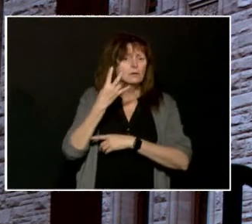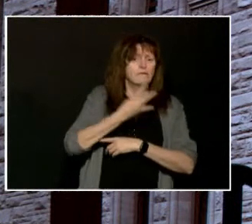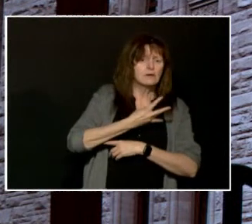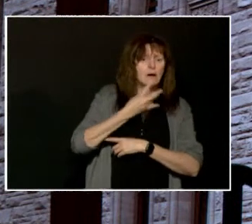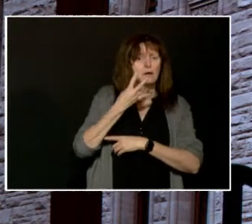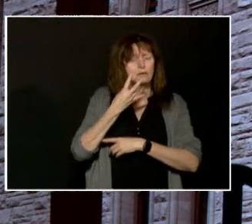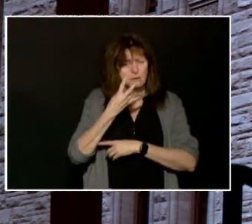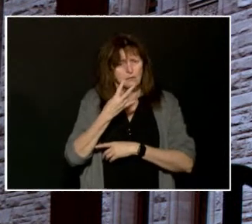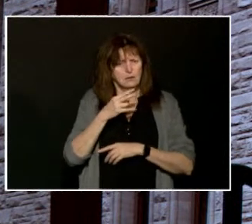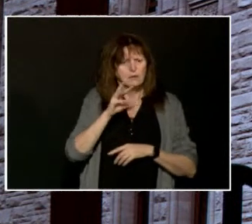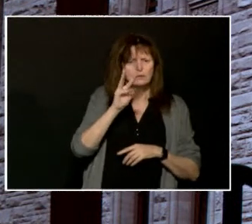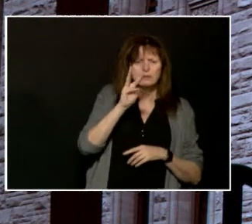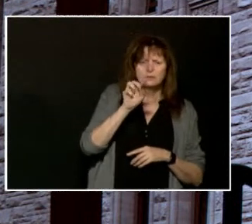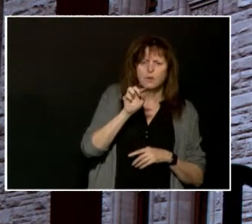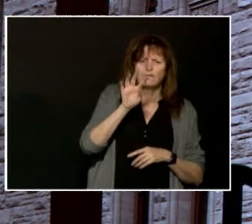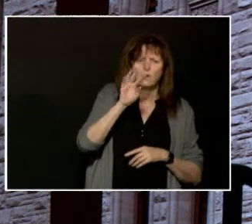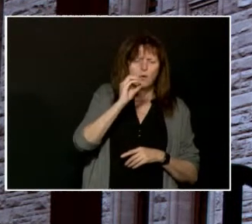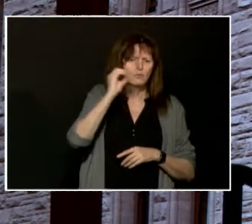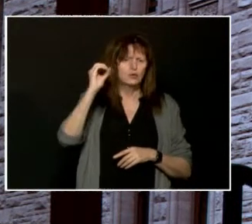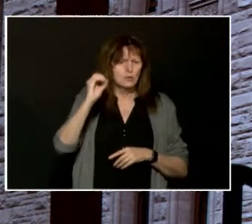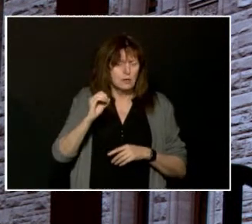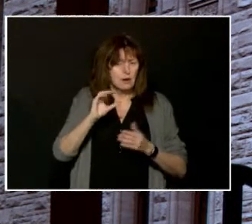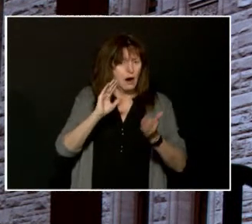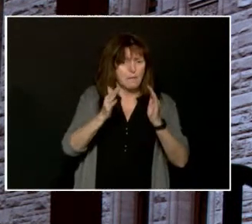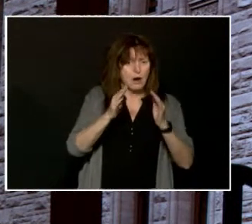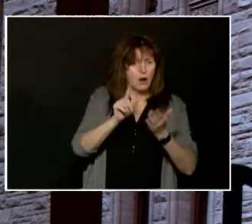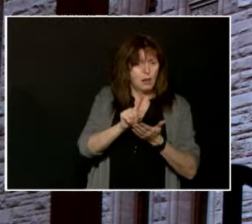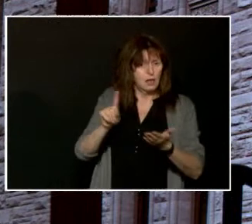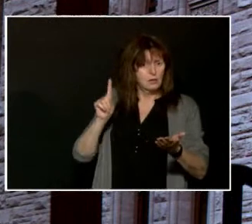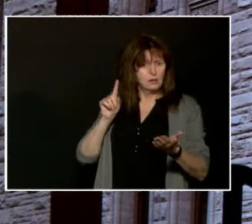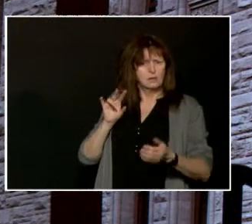from the previous week when we were at 7.2%.